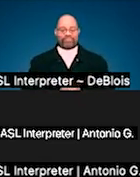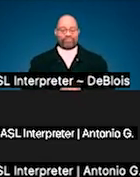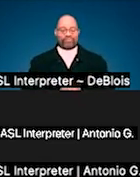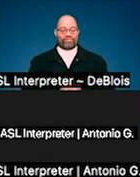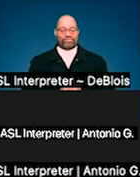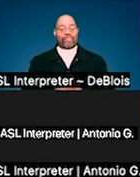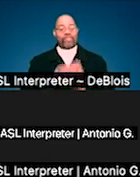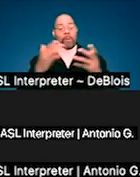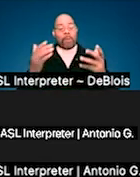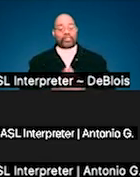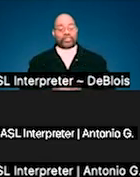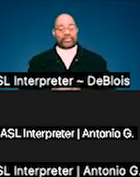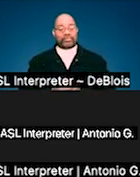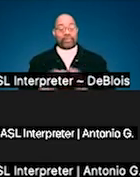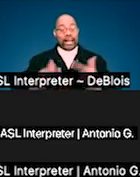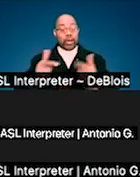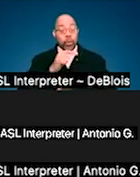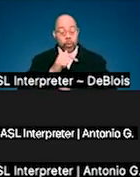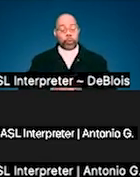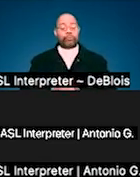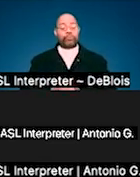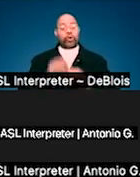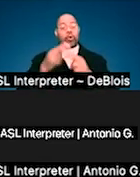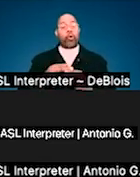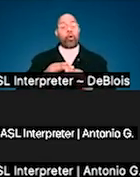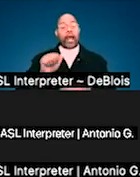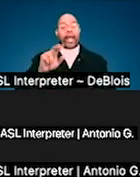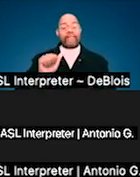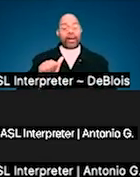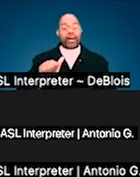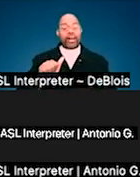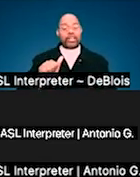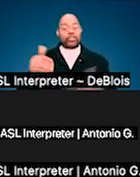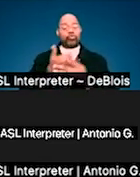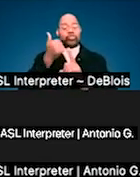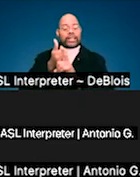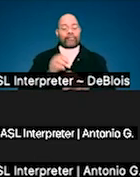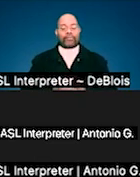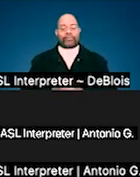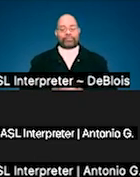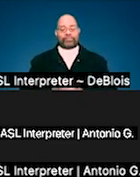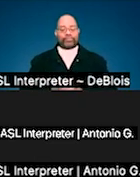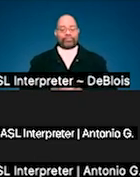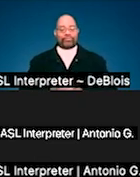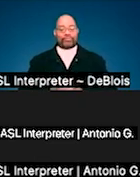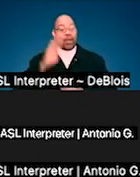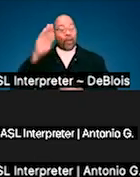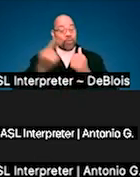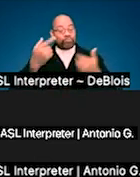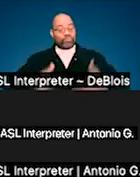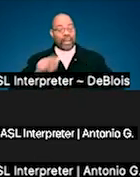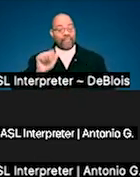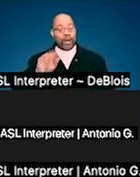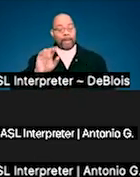Thank you so much, Rebecca. Next, I'd like to call on Ava to introduce herself. Hi, everyone. My name is